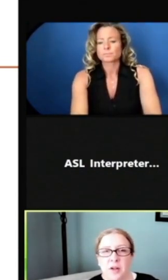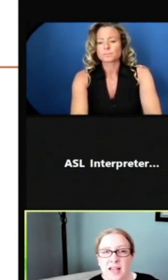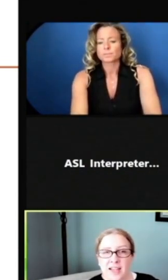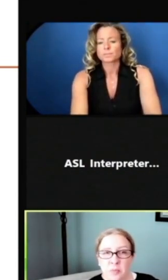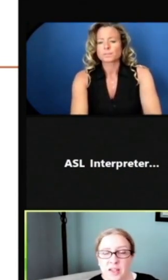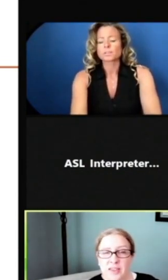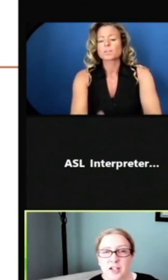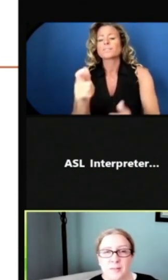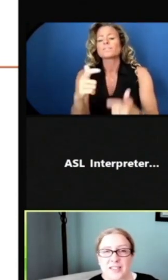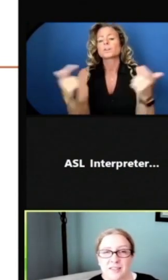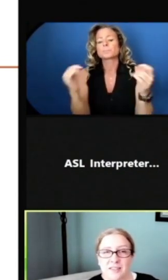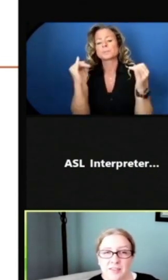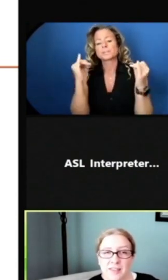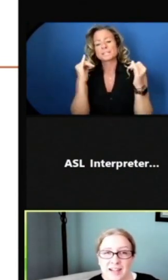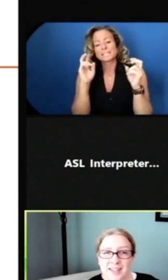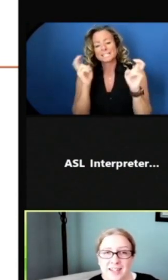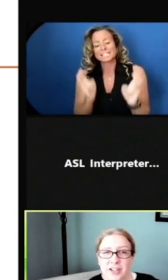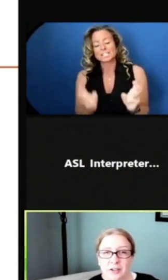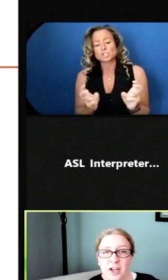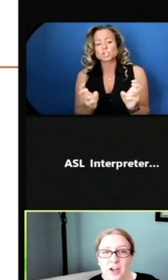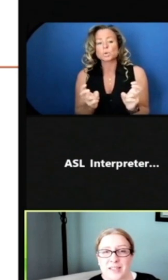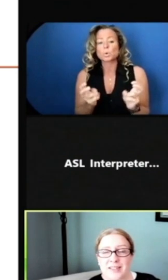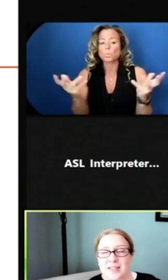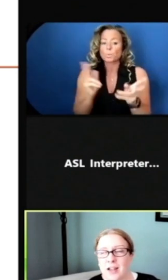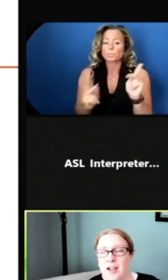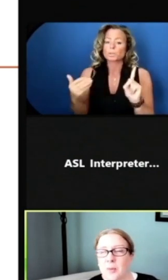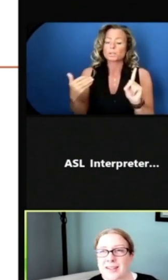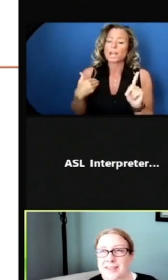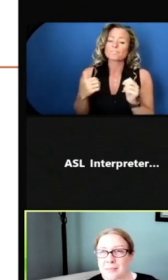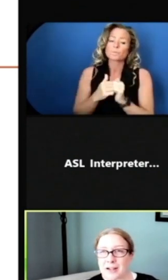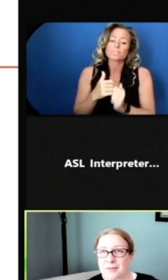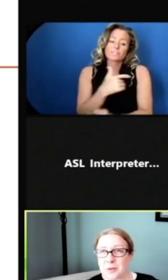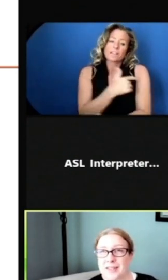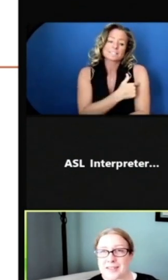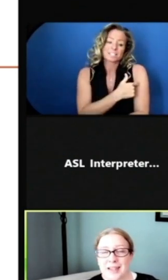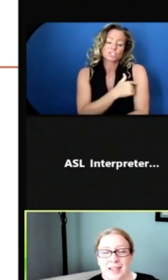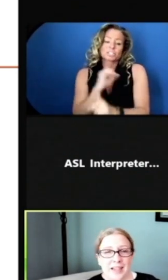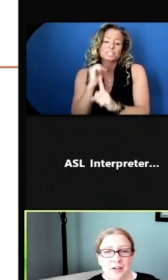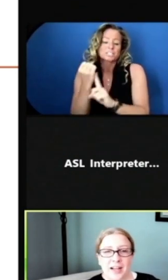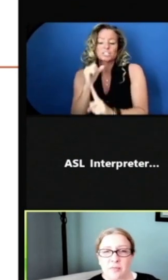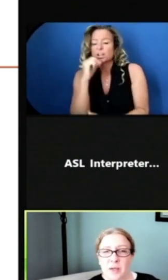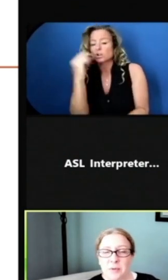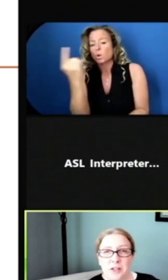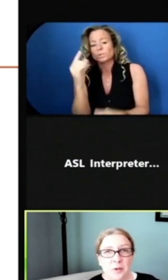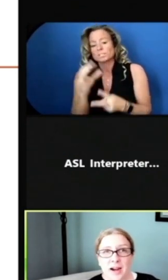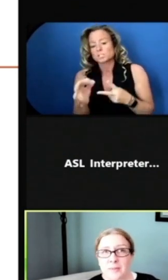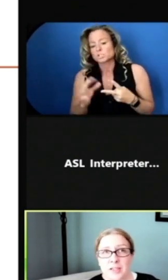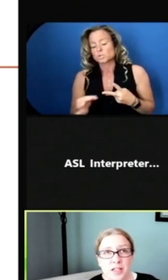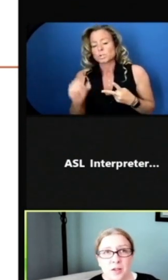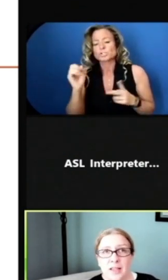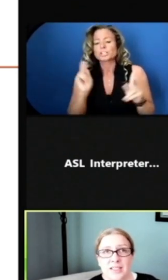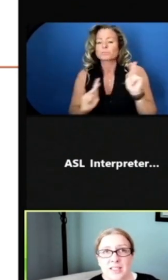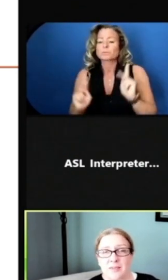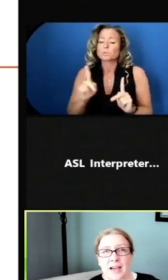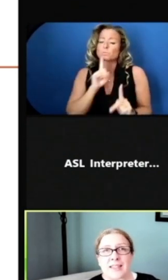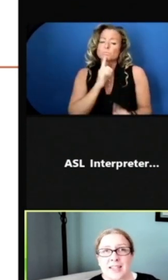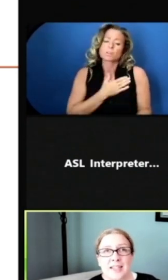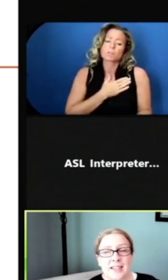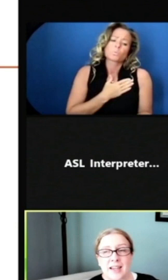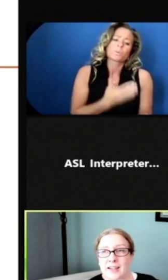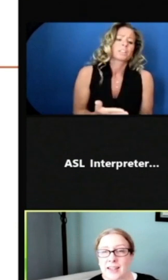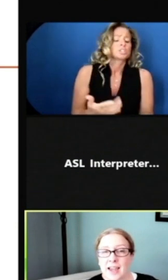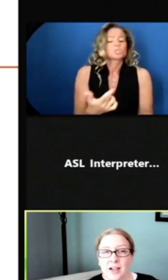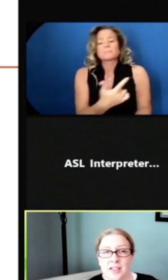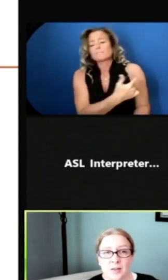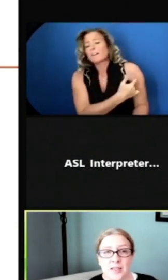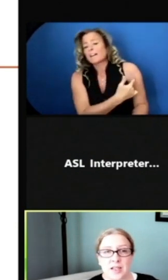What people end up with in terms of vaccination outcomes is not always a matter of choice. You could have people who are absolutely willing to be